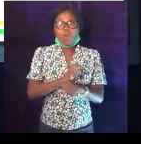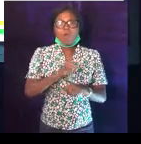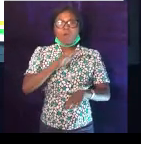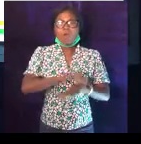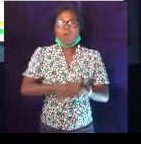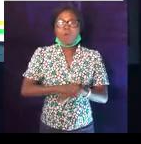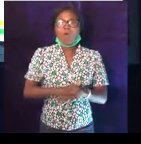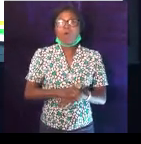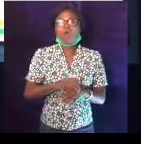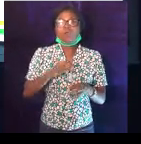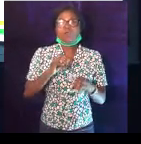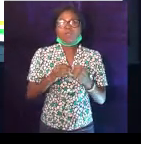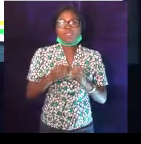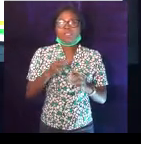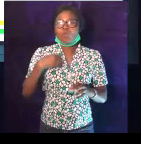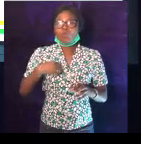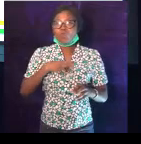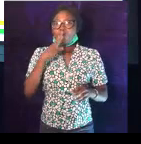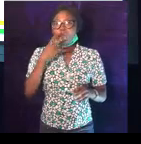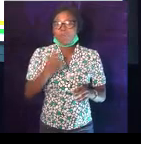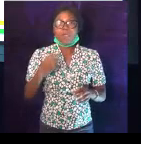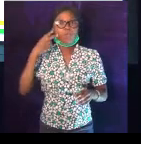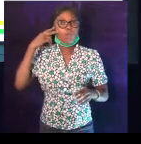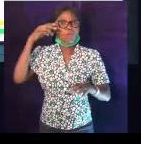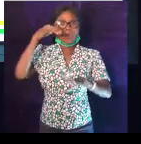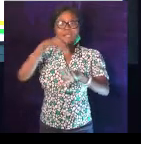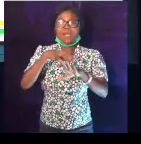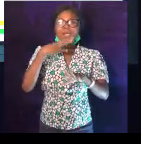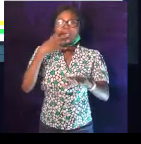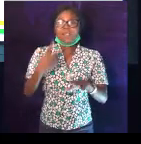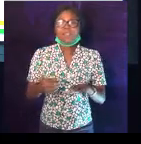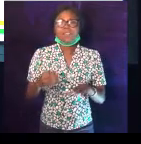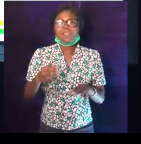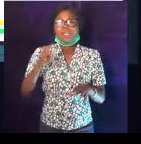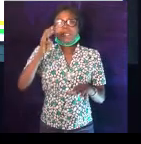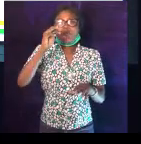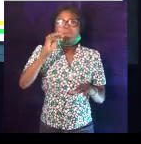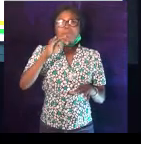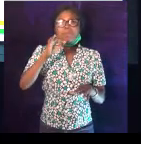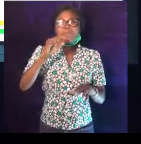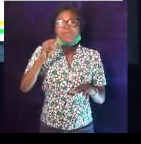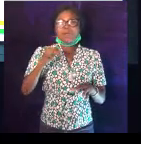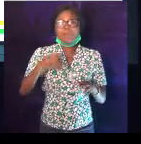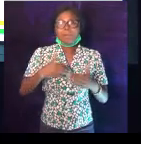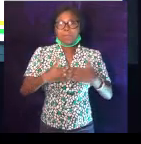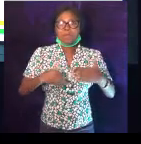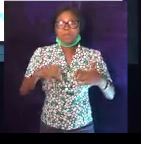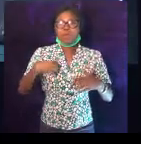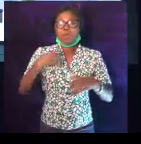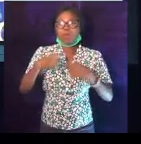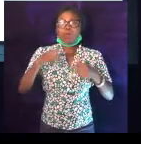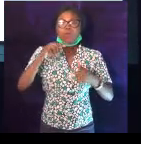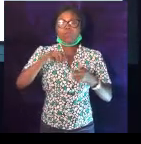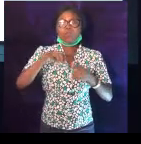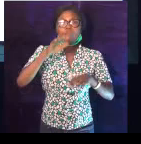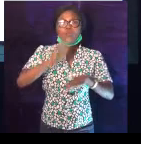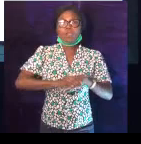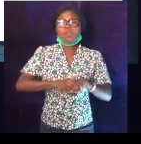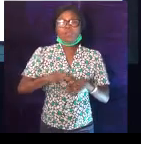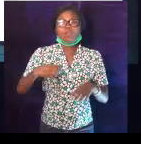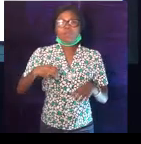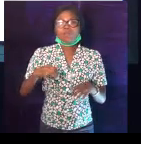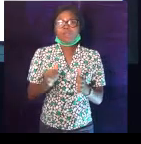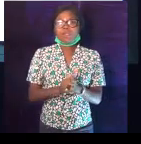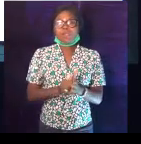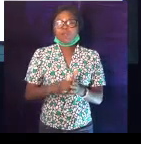statistics. Specifically, we will be looking at the median. But before we go into that, we